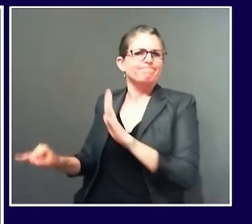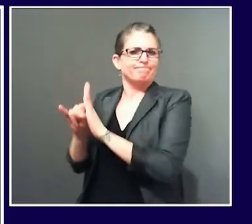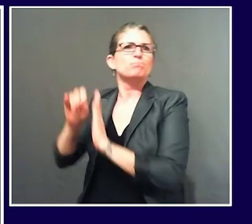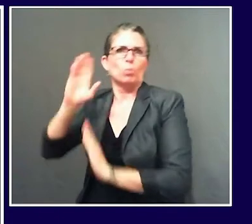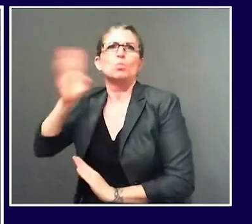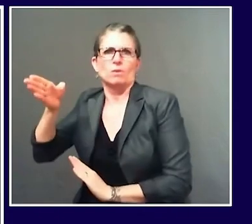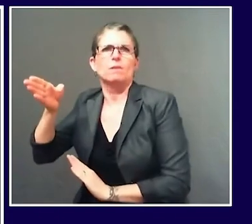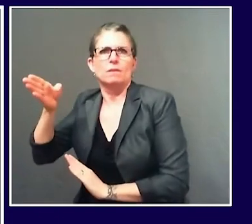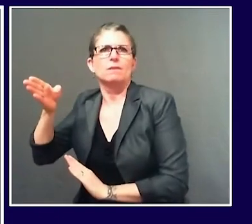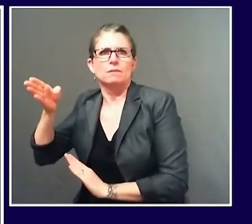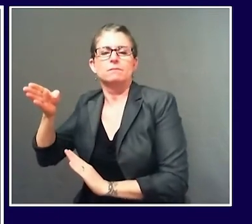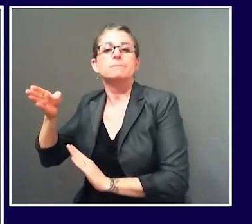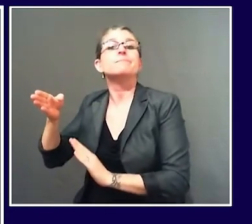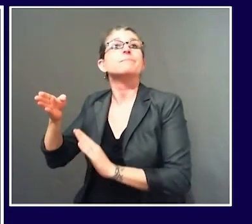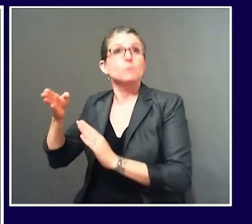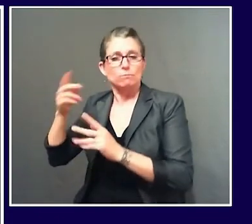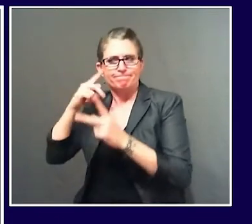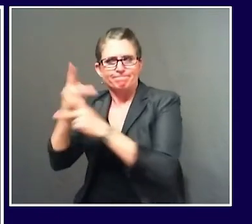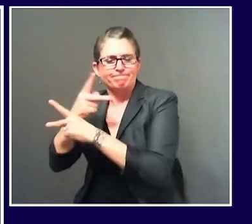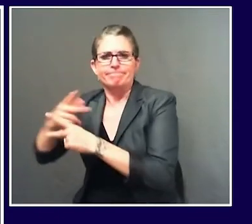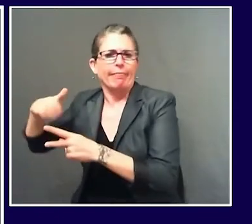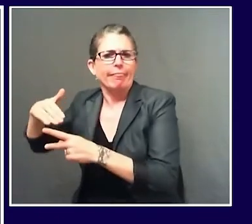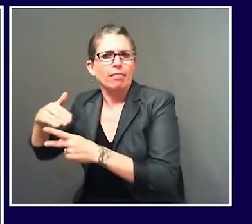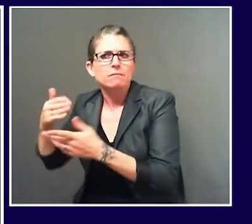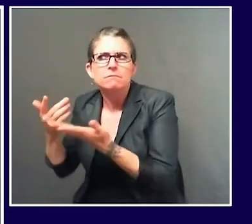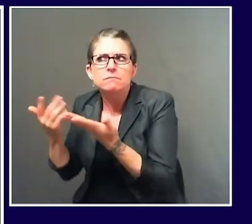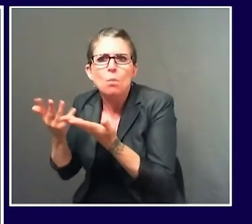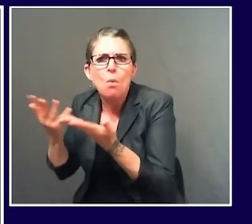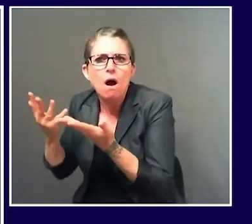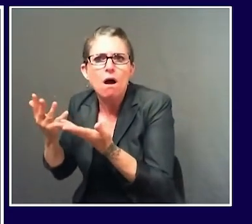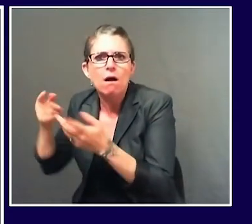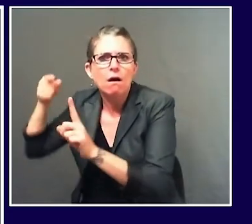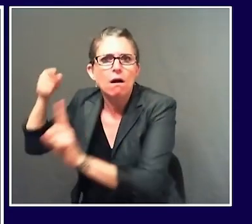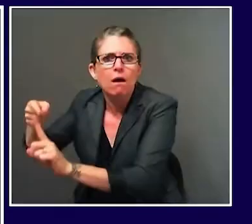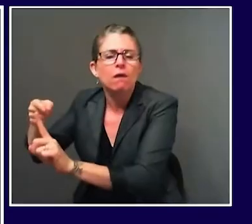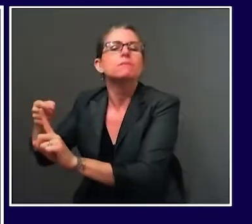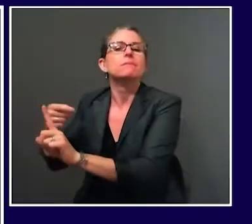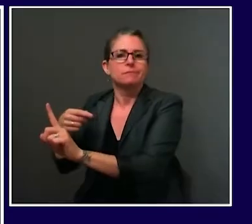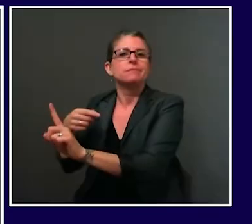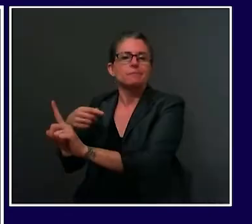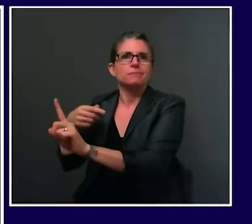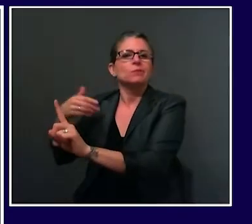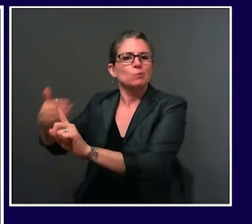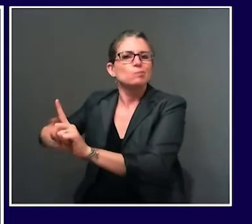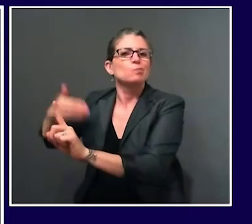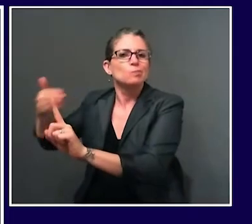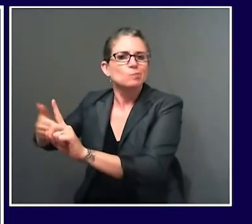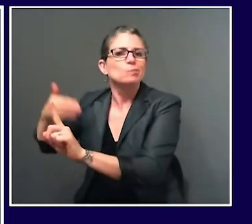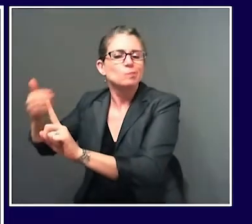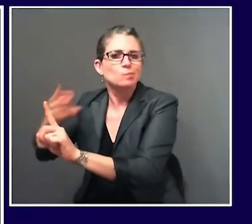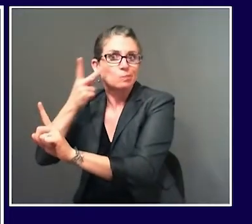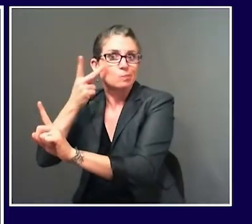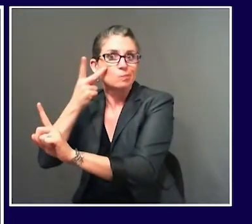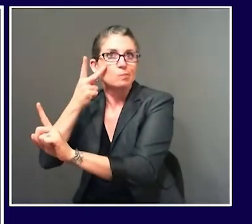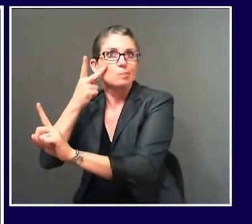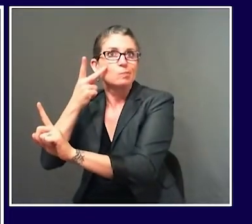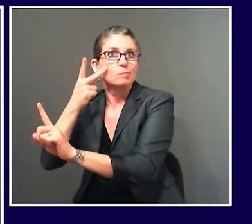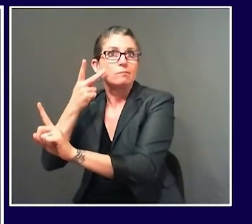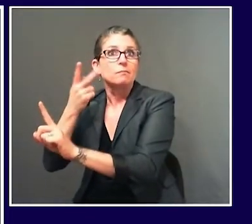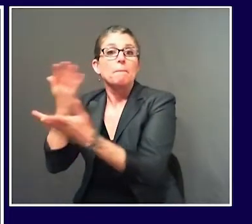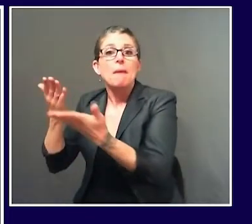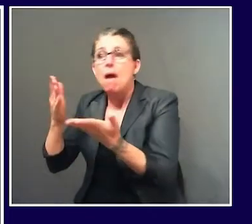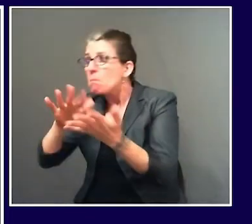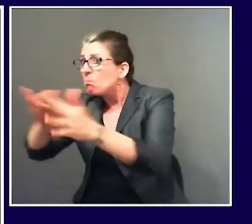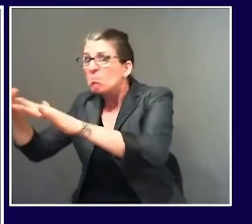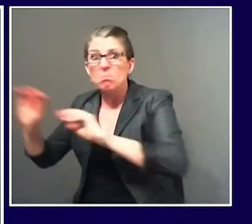but our overall public health investigation is getting underway right now. We may not define anything. This is the time